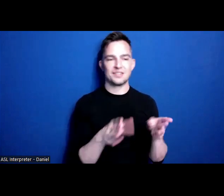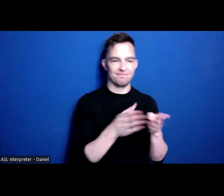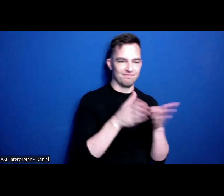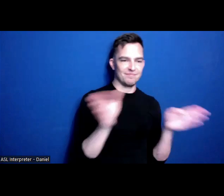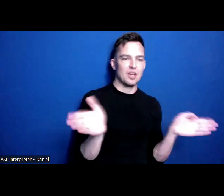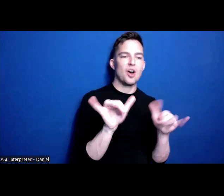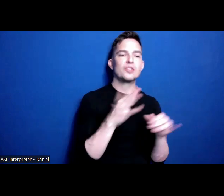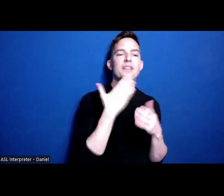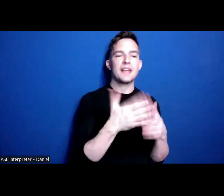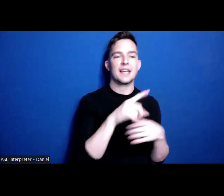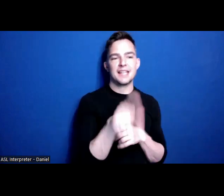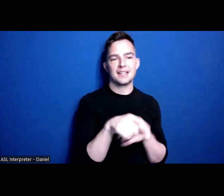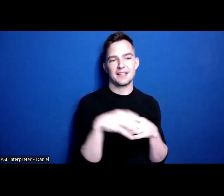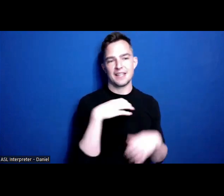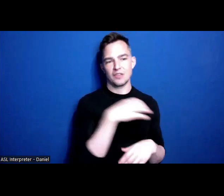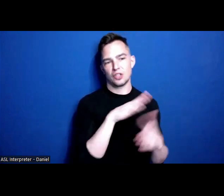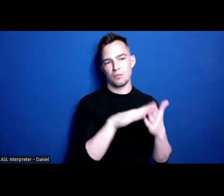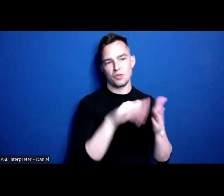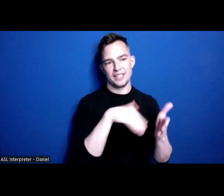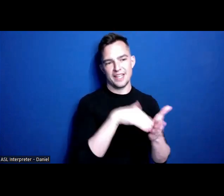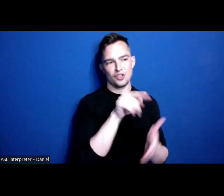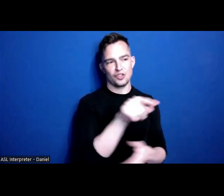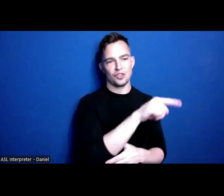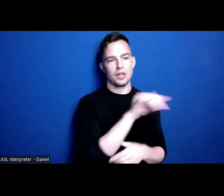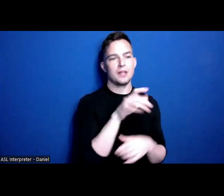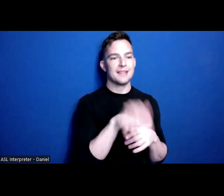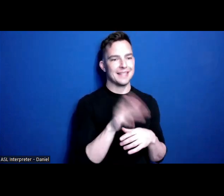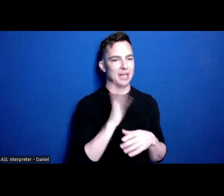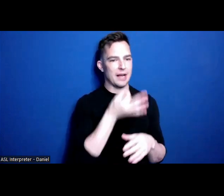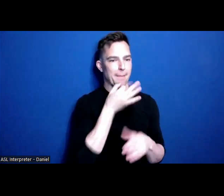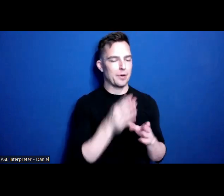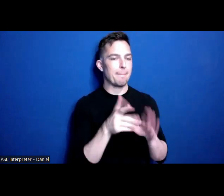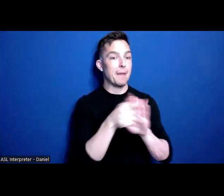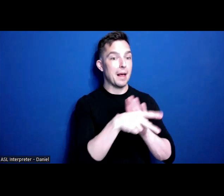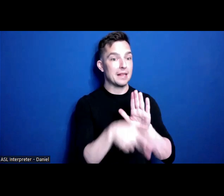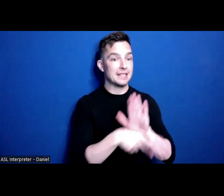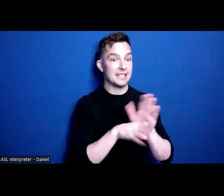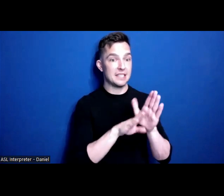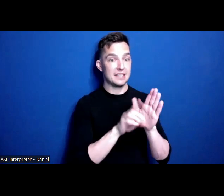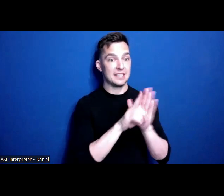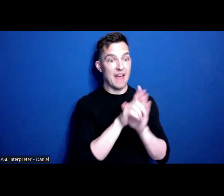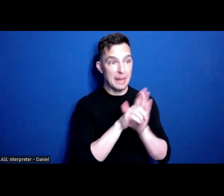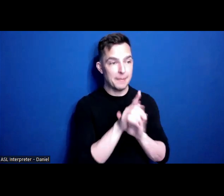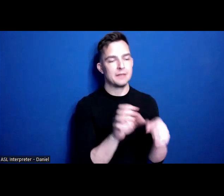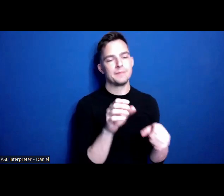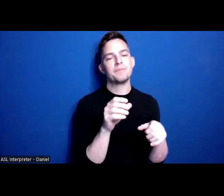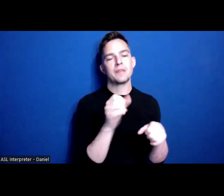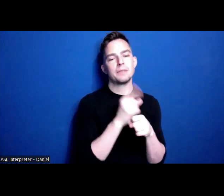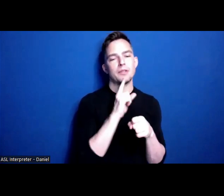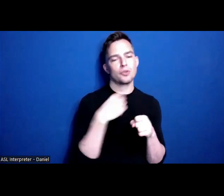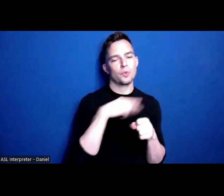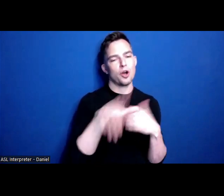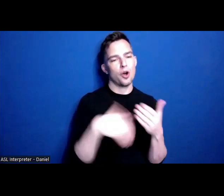our Texas Council of Community Centers, who is our experts in policy development and makes sure that we are